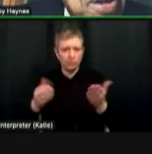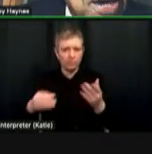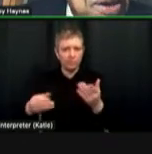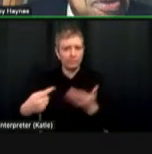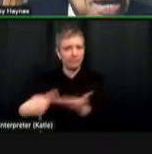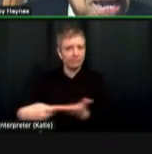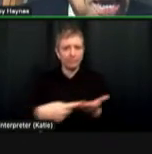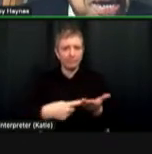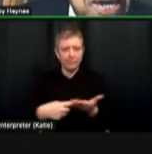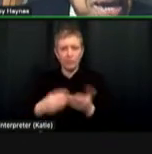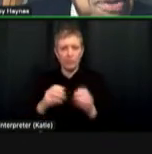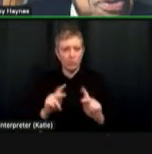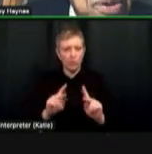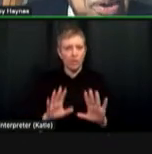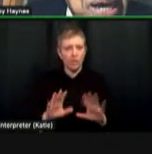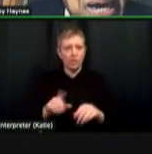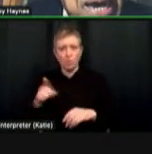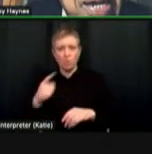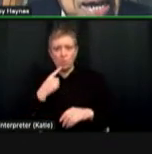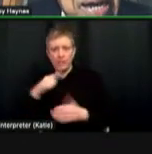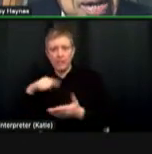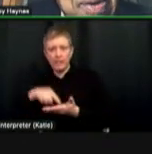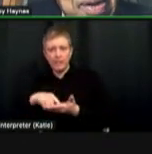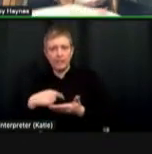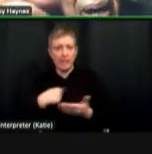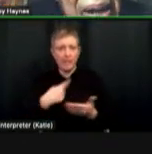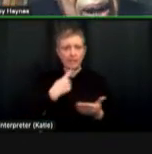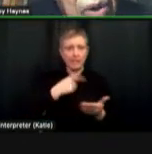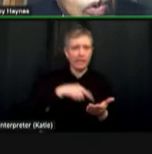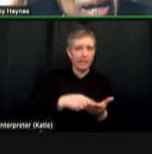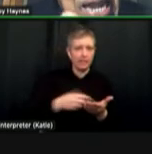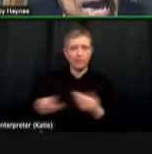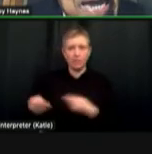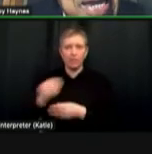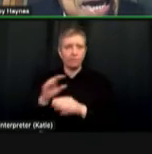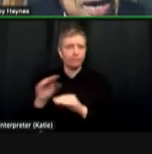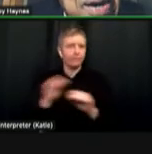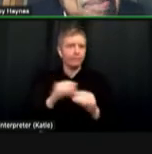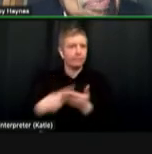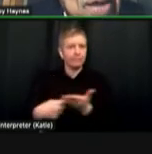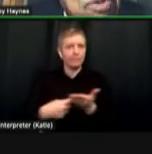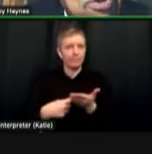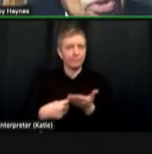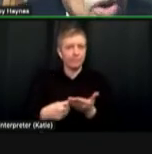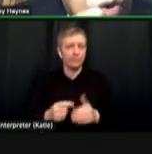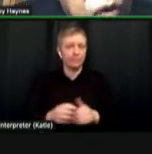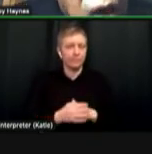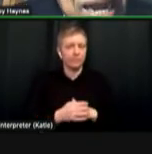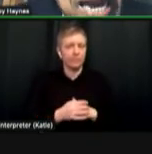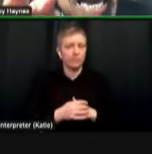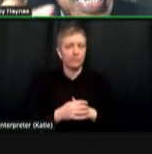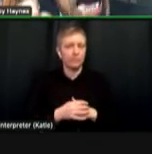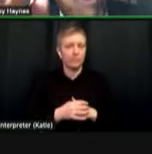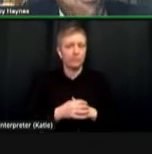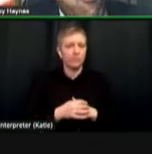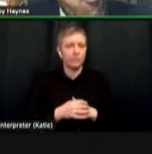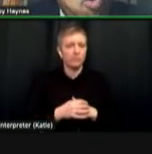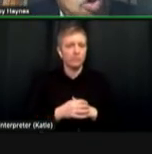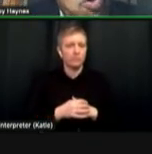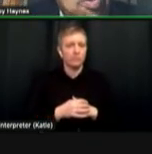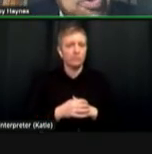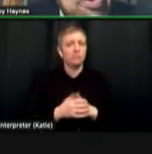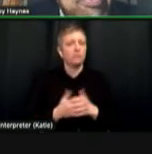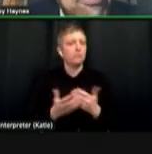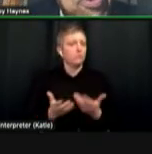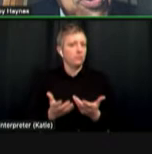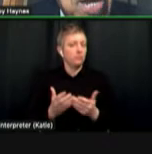this and I say that and that. So, and along with that, there was no 48 hour